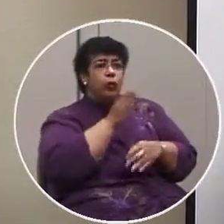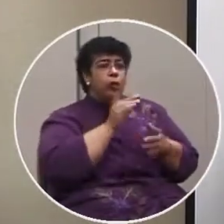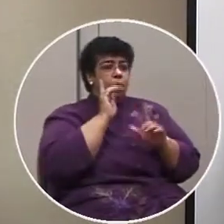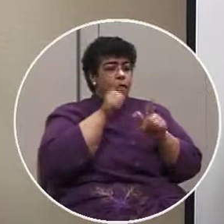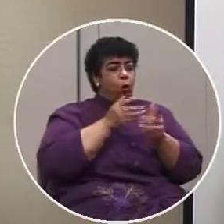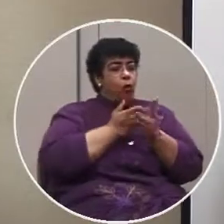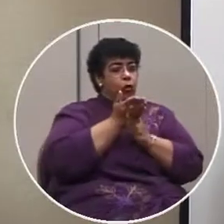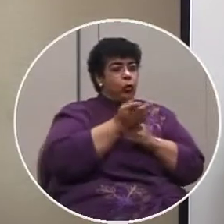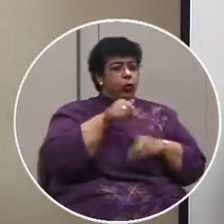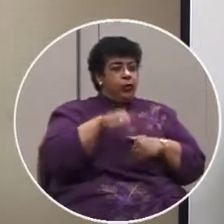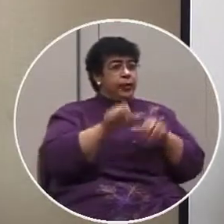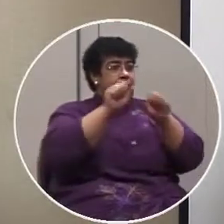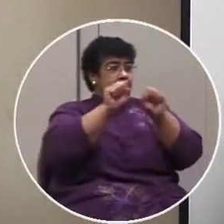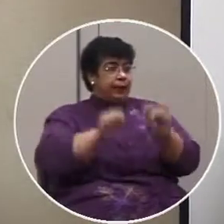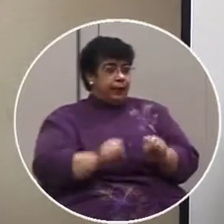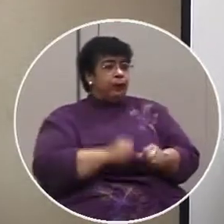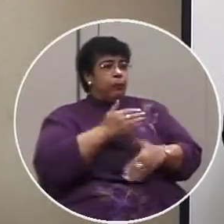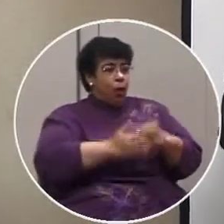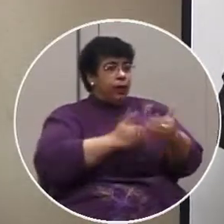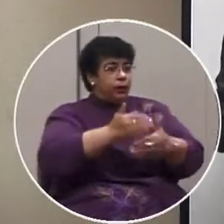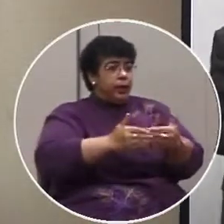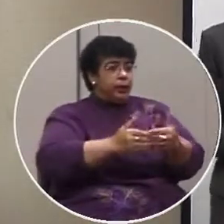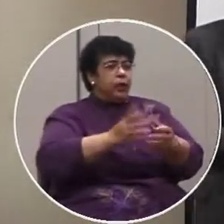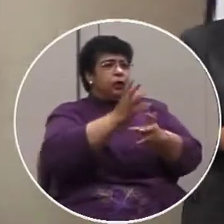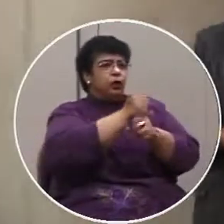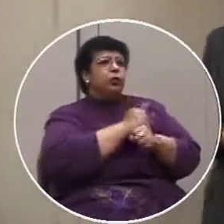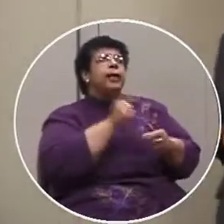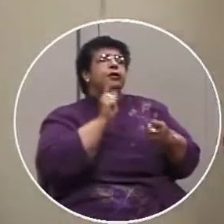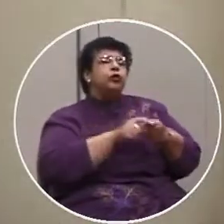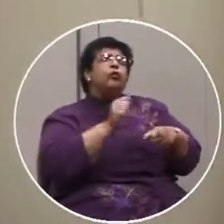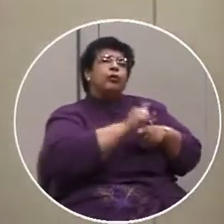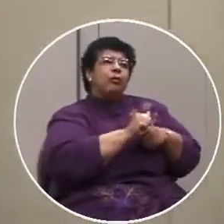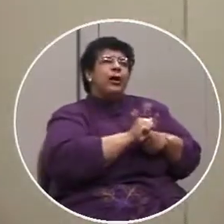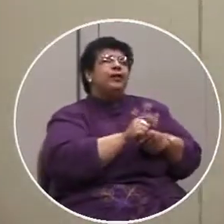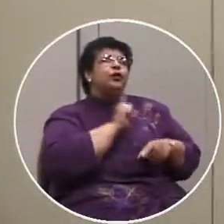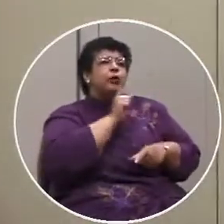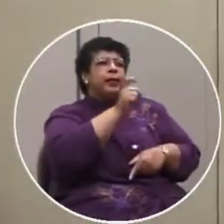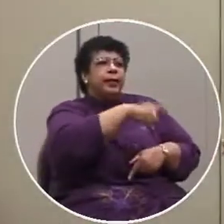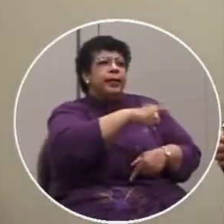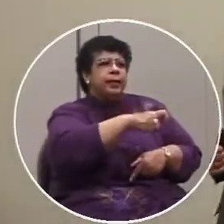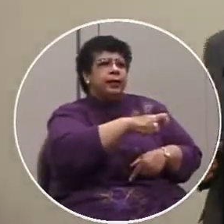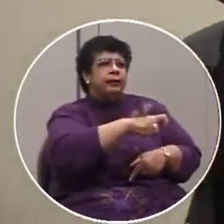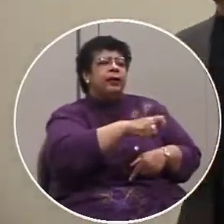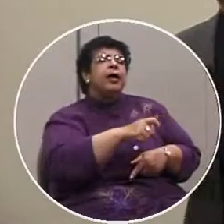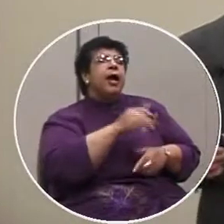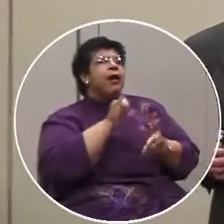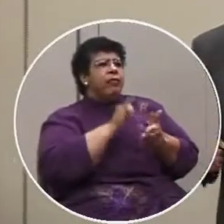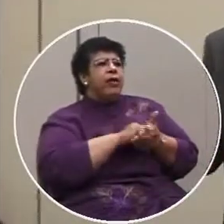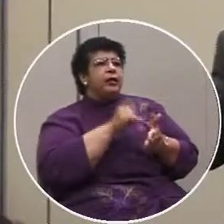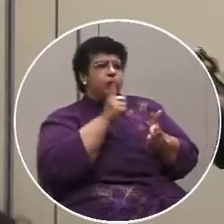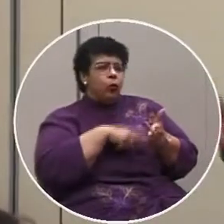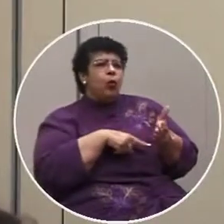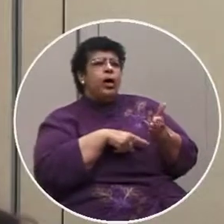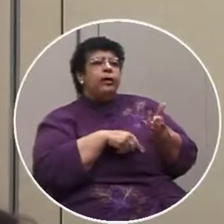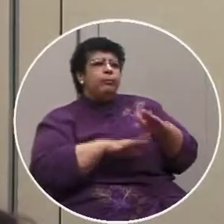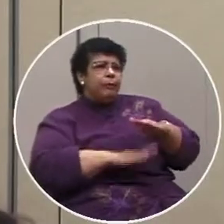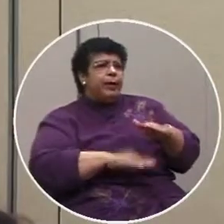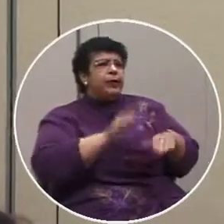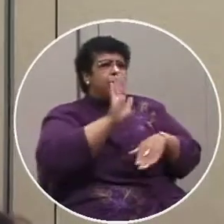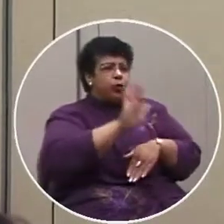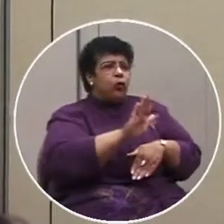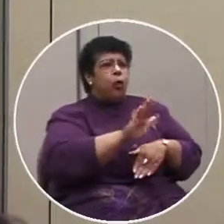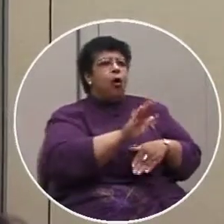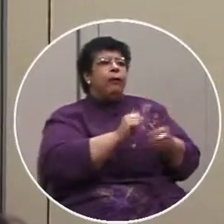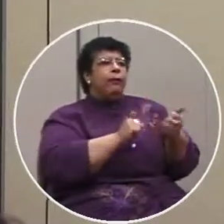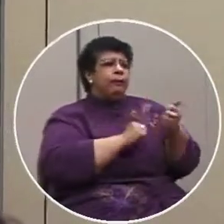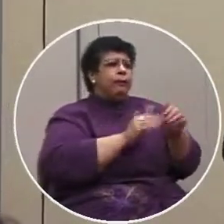this system process to get to the practice that you need, which is basing your behavior support plan on the student's function.